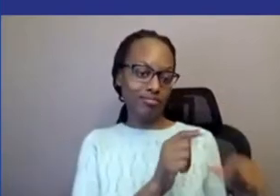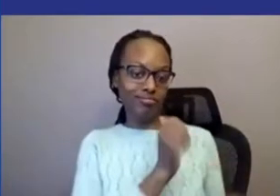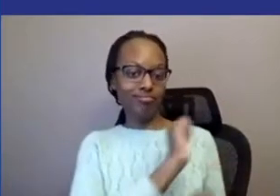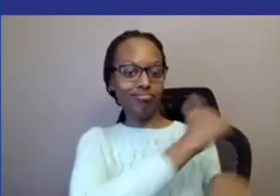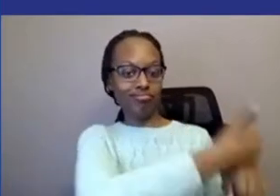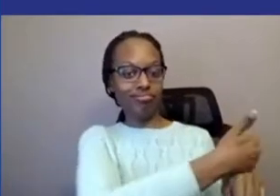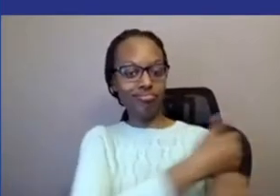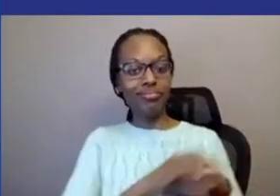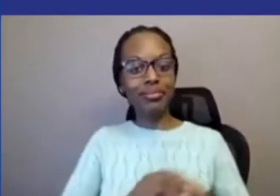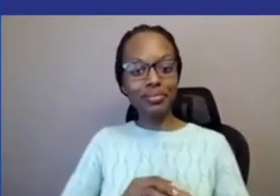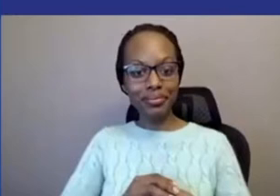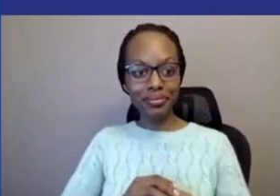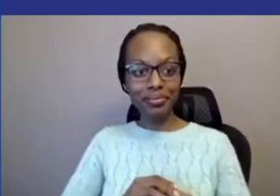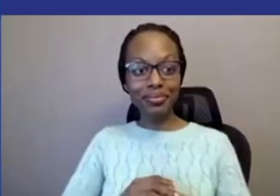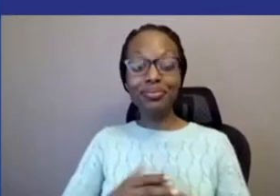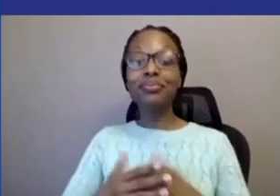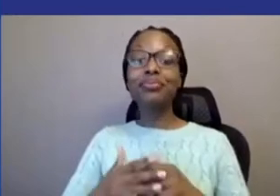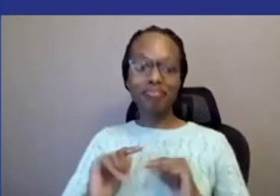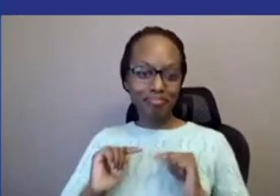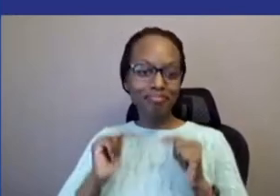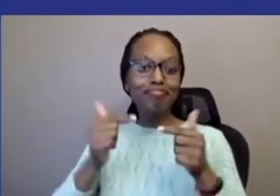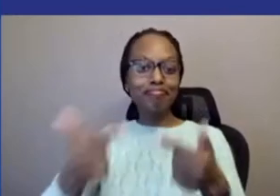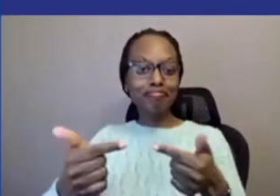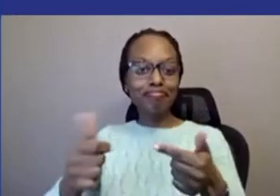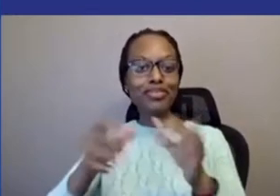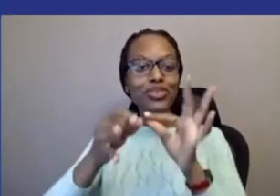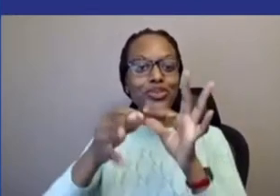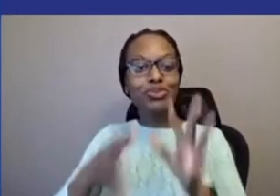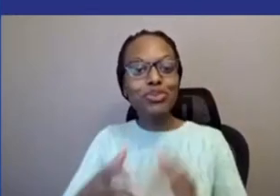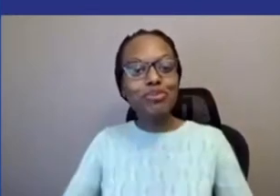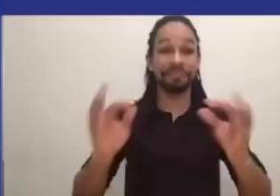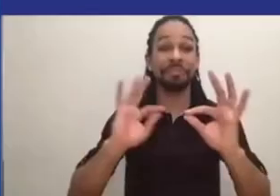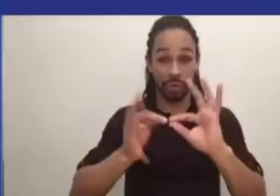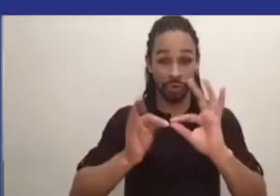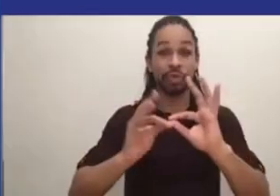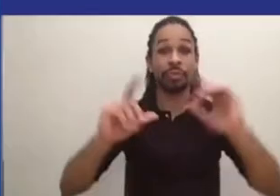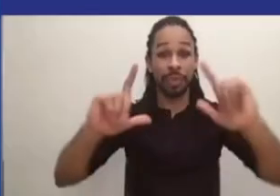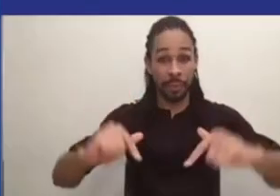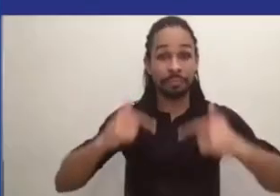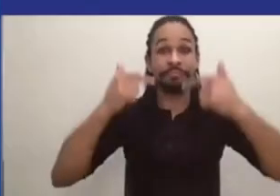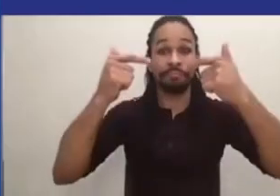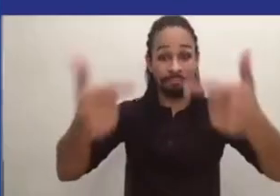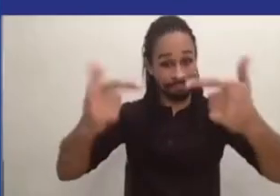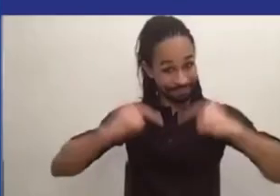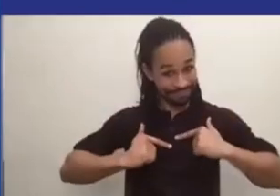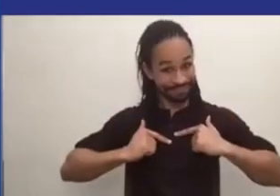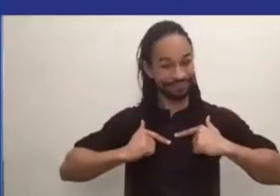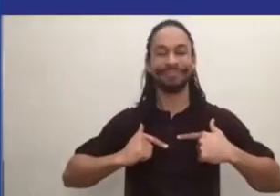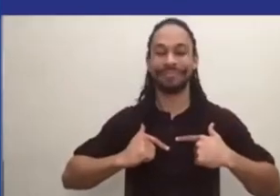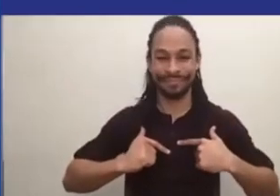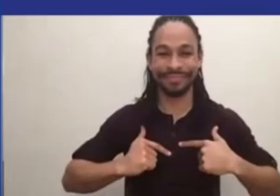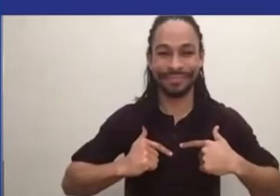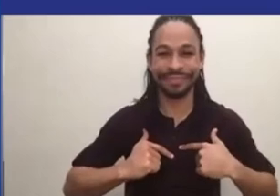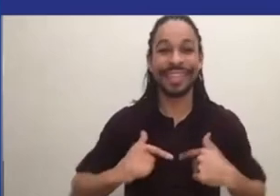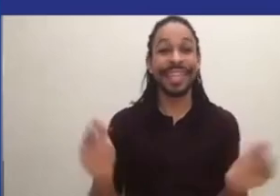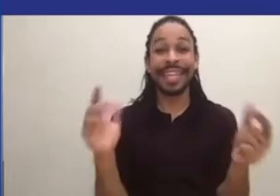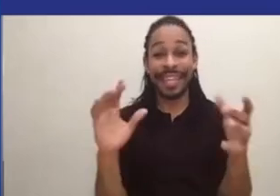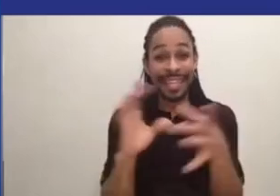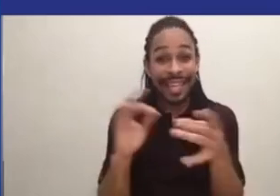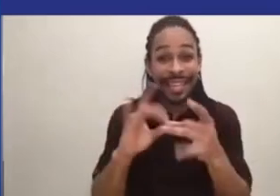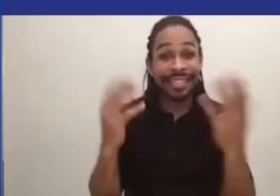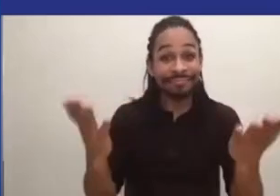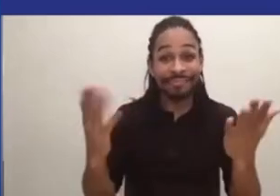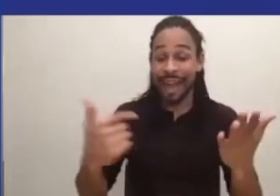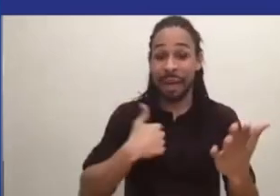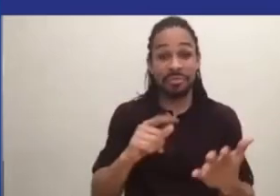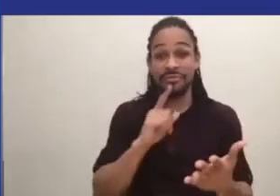Thank you, everybody. I'm so, so excited to get into this conversation. I know with all of your experience and